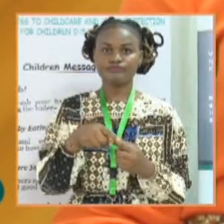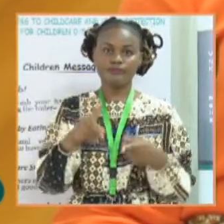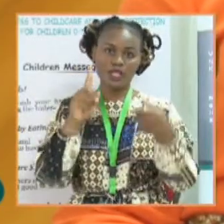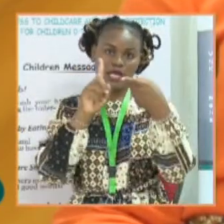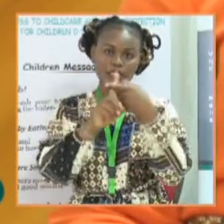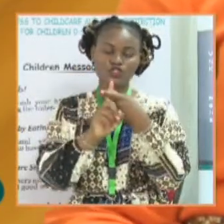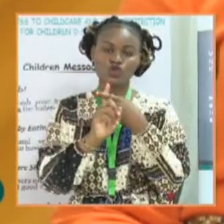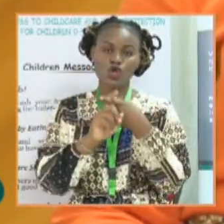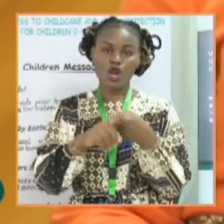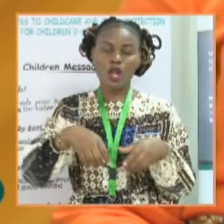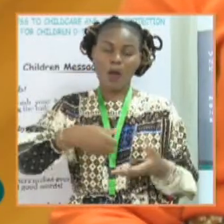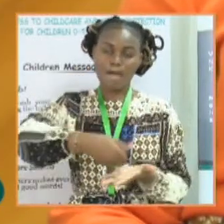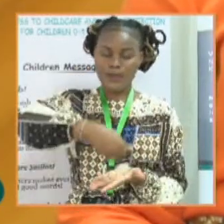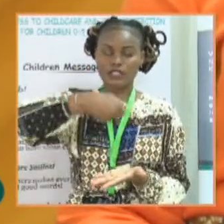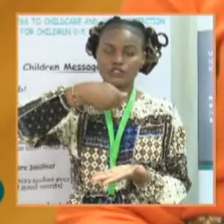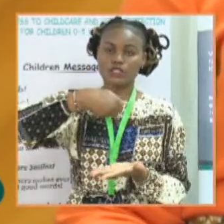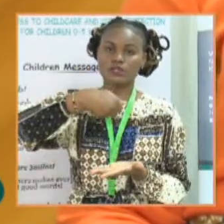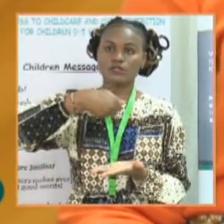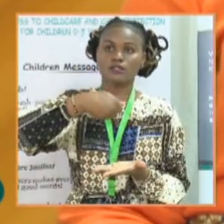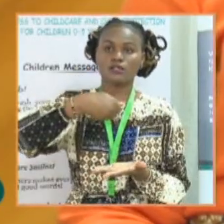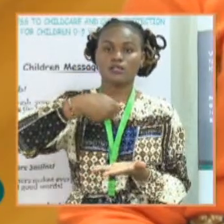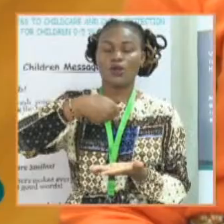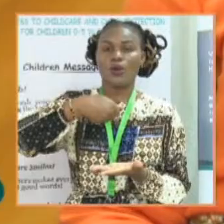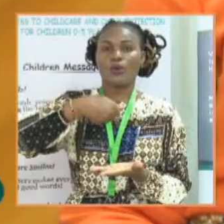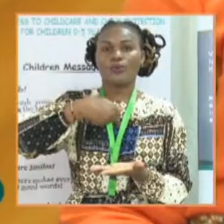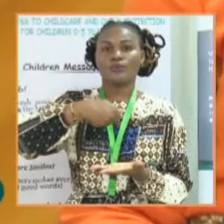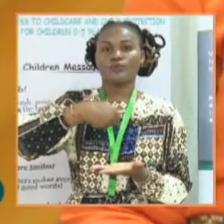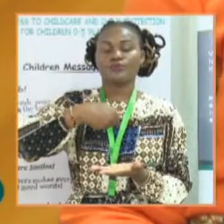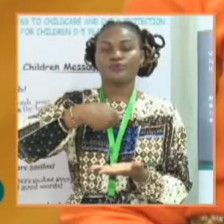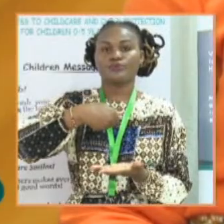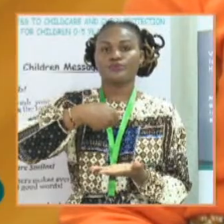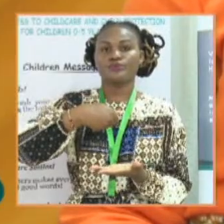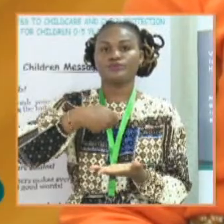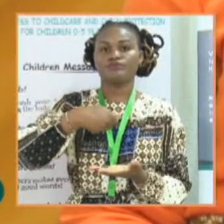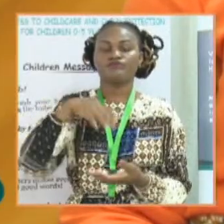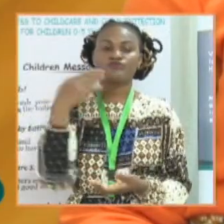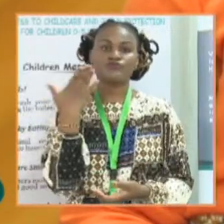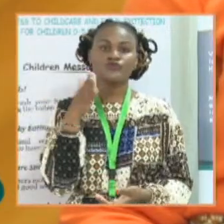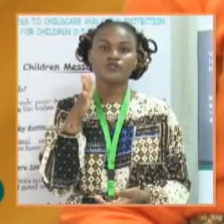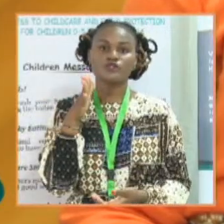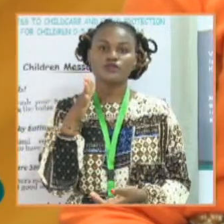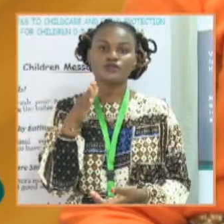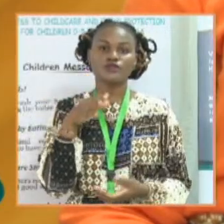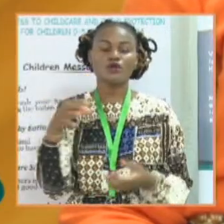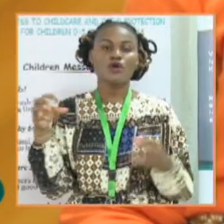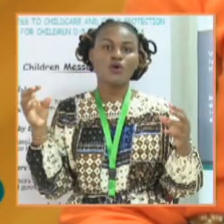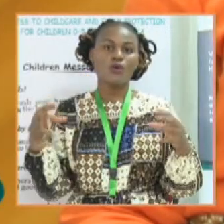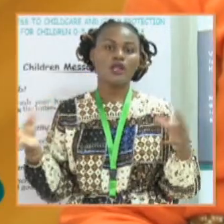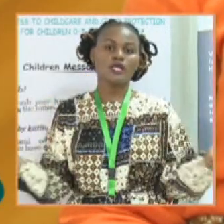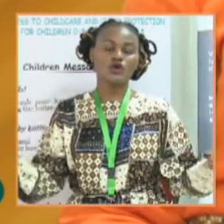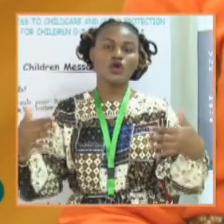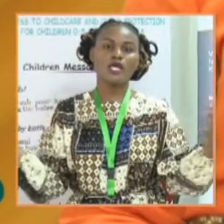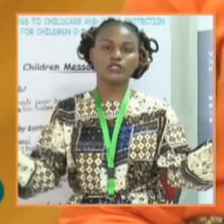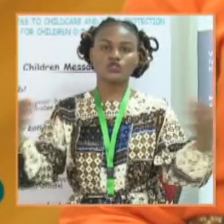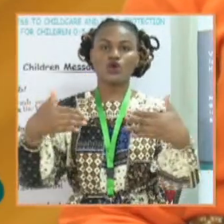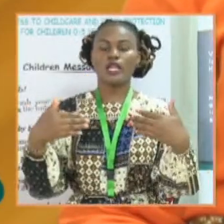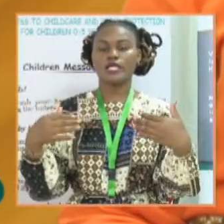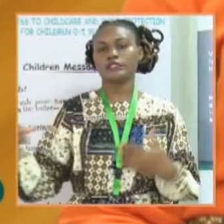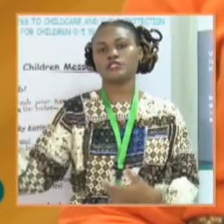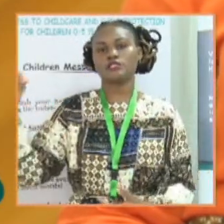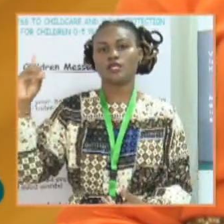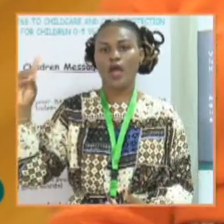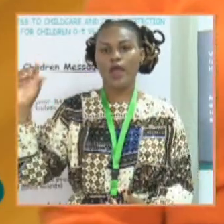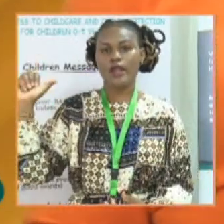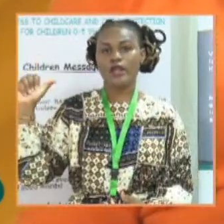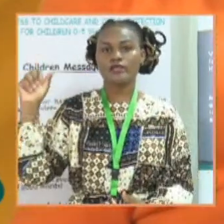was cited during dissemination now, because after we collected data, we went to all the 7 counties disseminating the